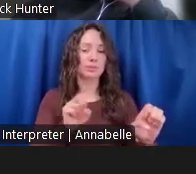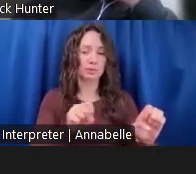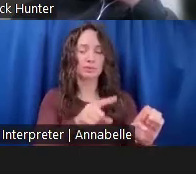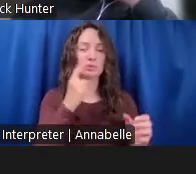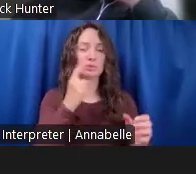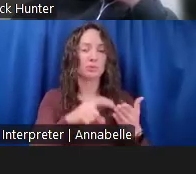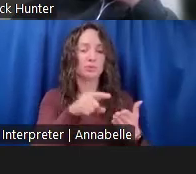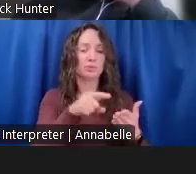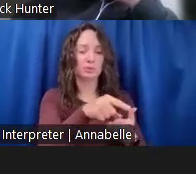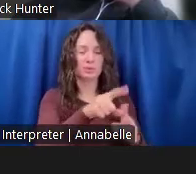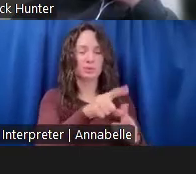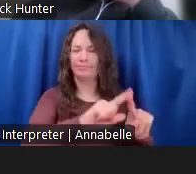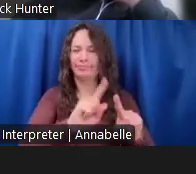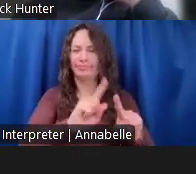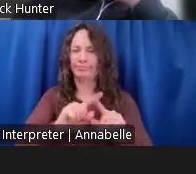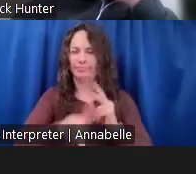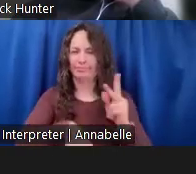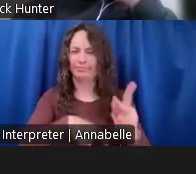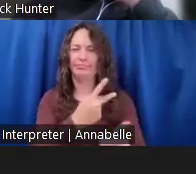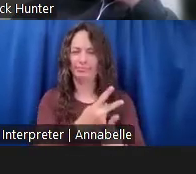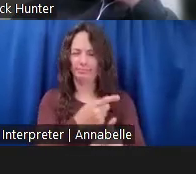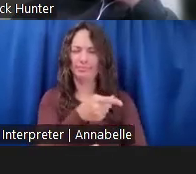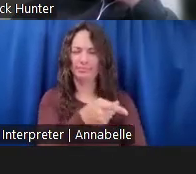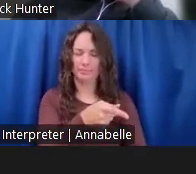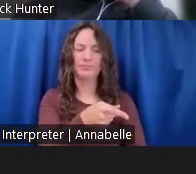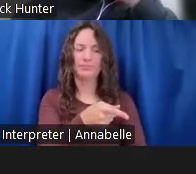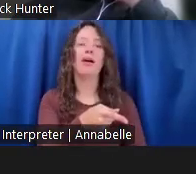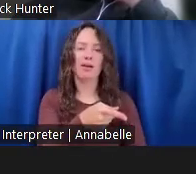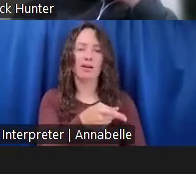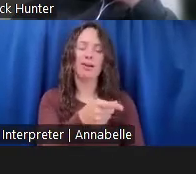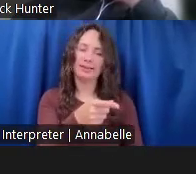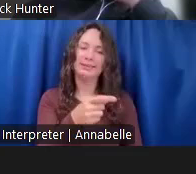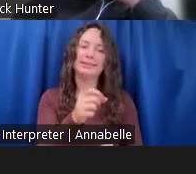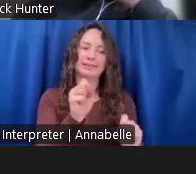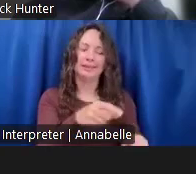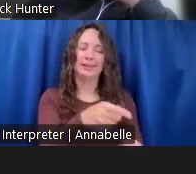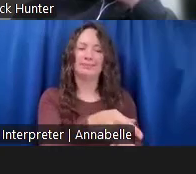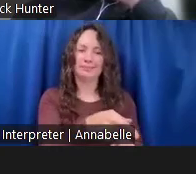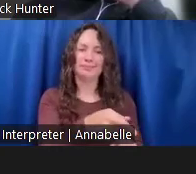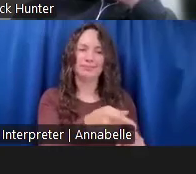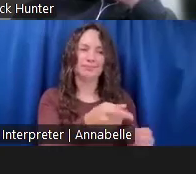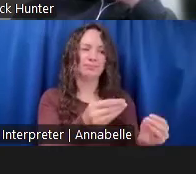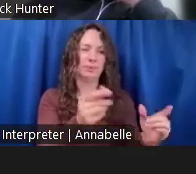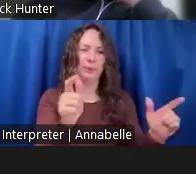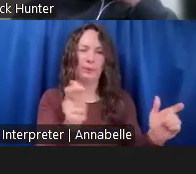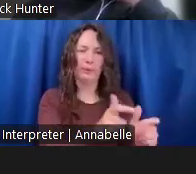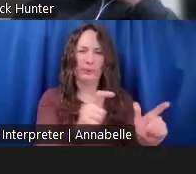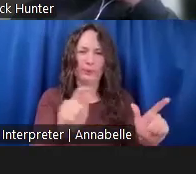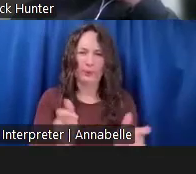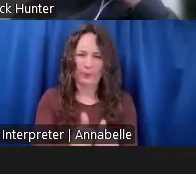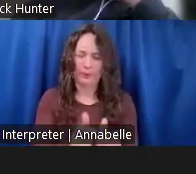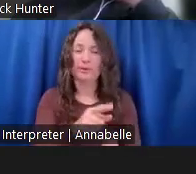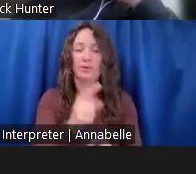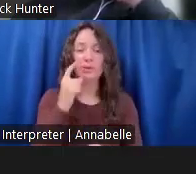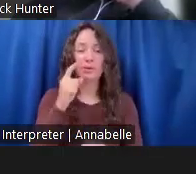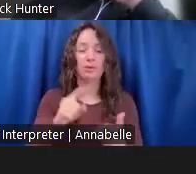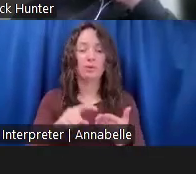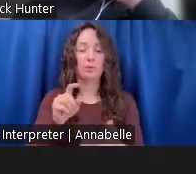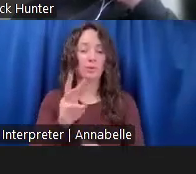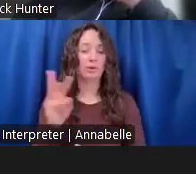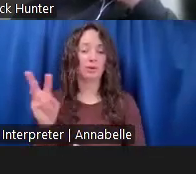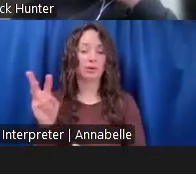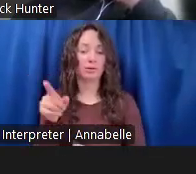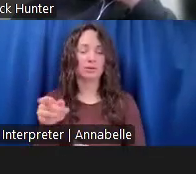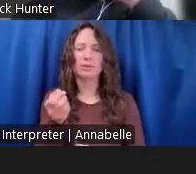of species, we also have many more opportunities for loss. But in the West, where we might have just a few species representing the